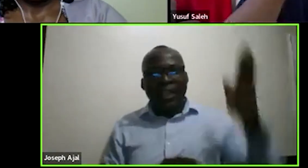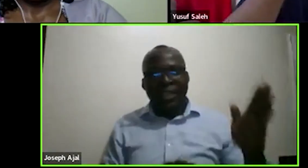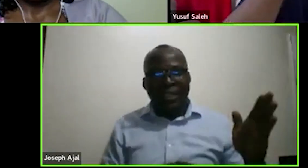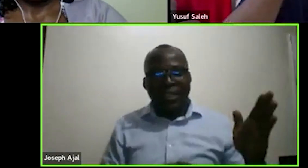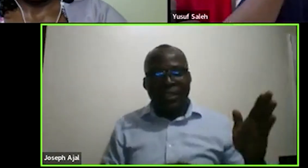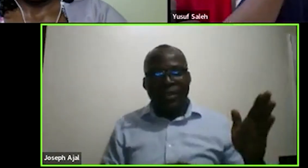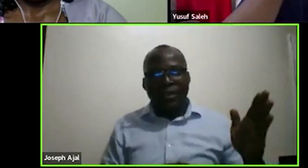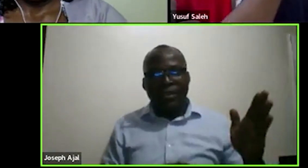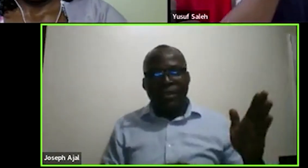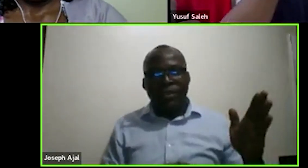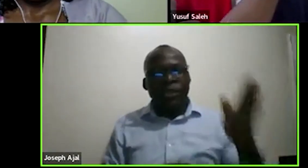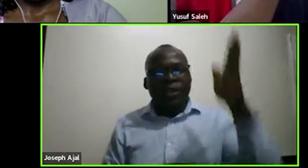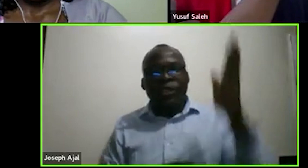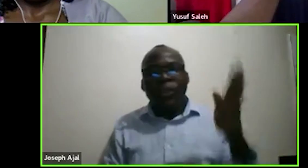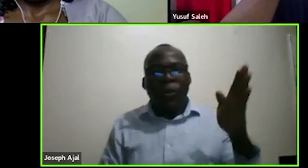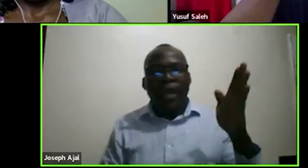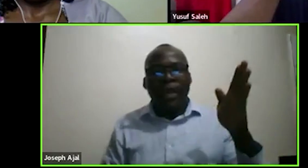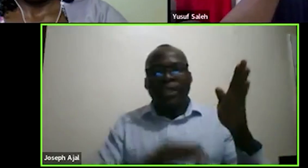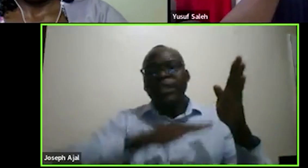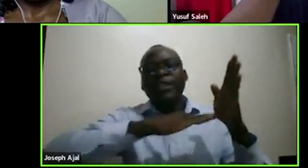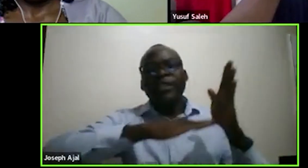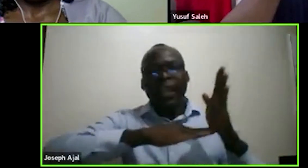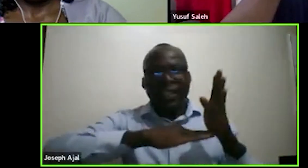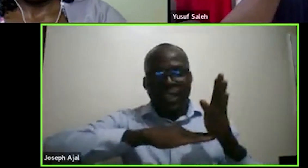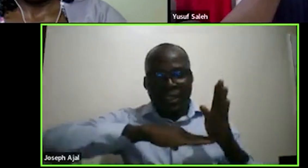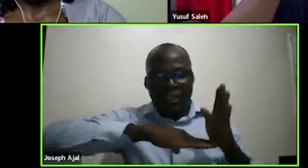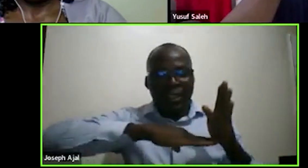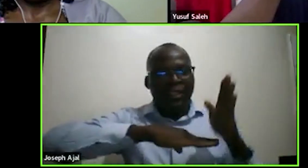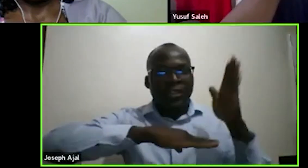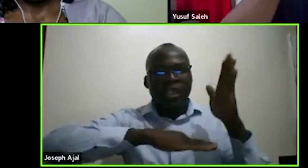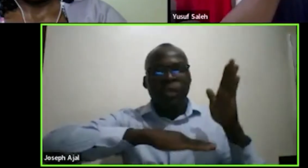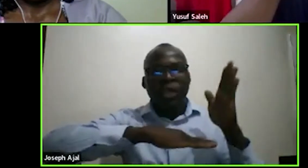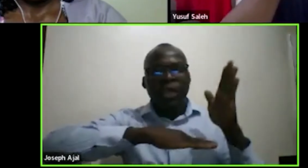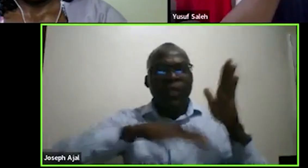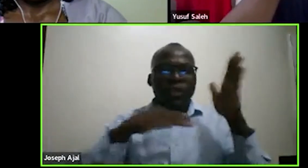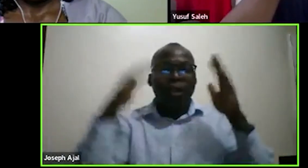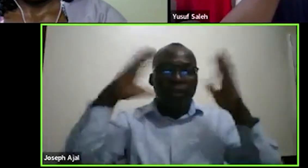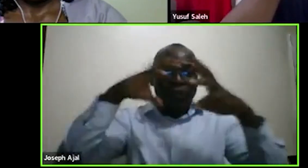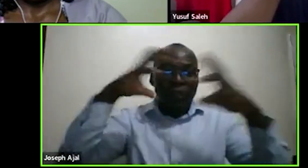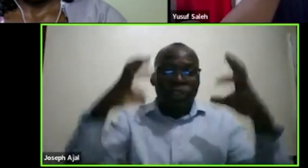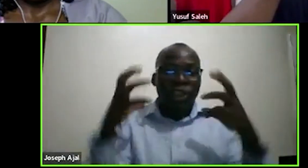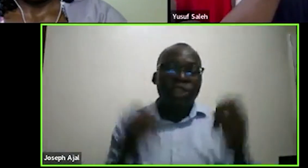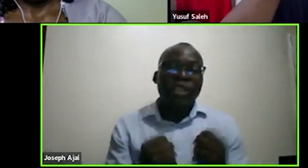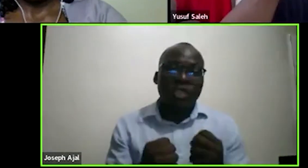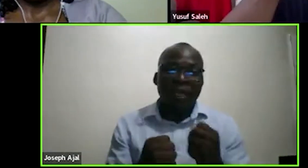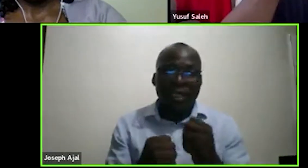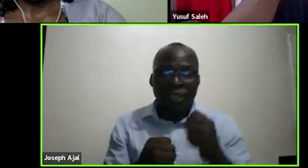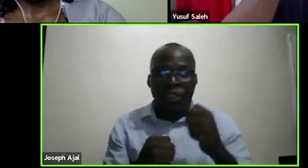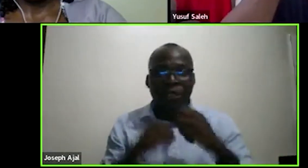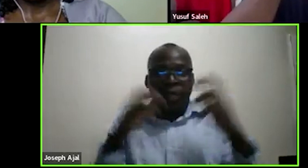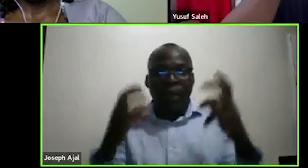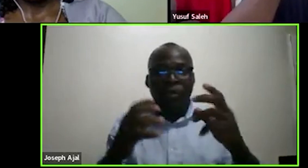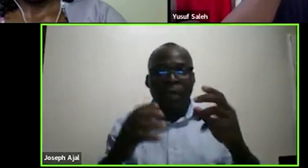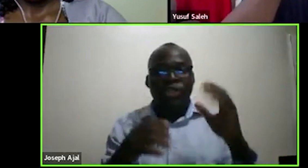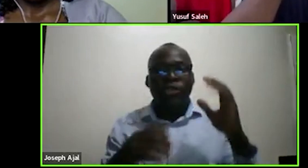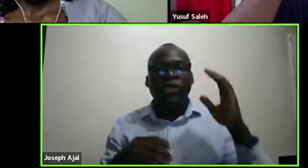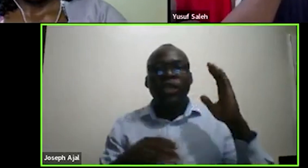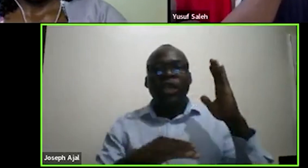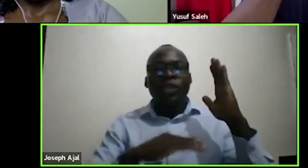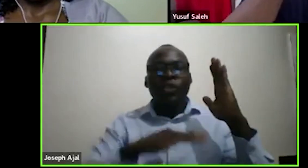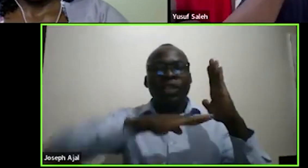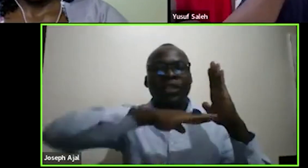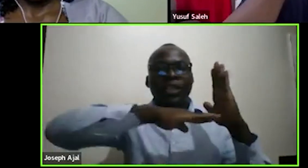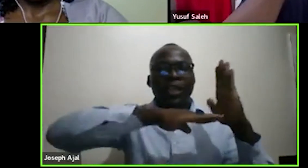is the x-axis. Sorry, this is the y-axis and this is the x-axis. That's the sigmoid curve. I use a lot of gestures in my teaching or in my